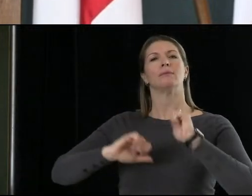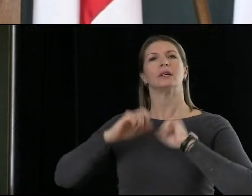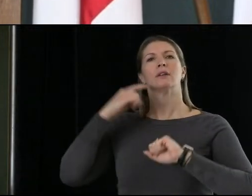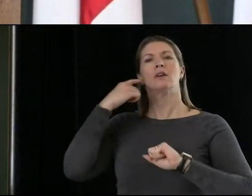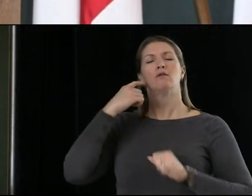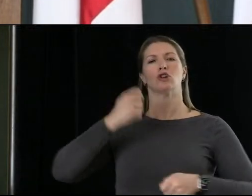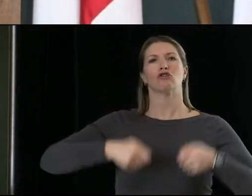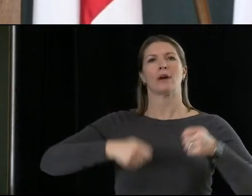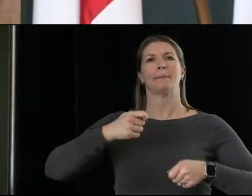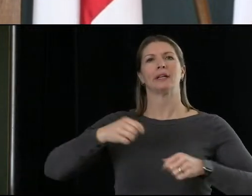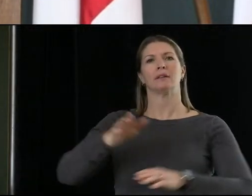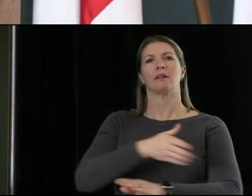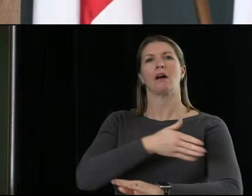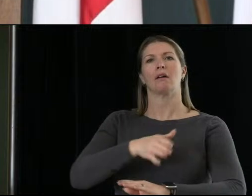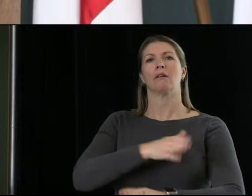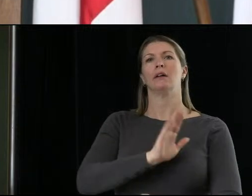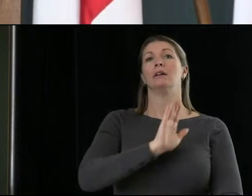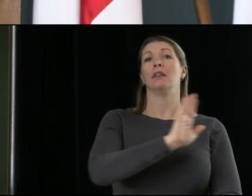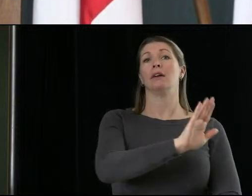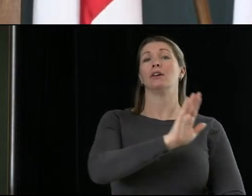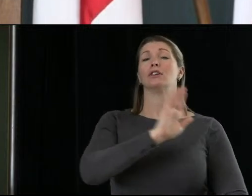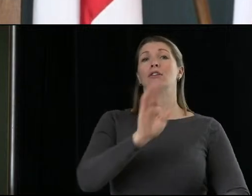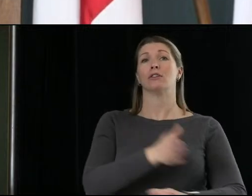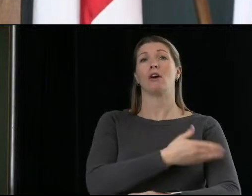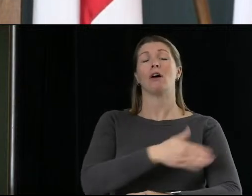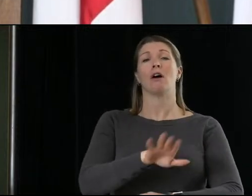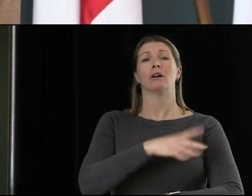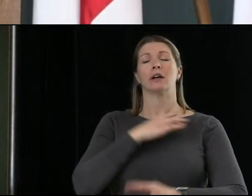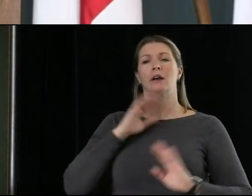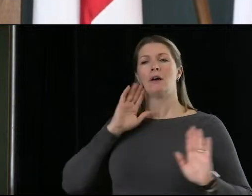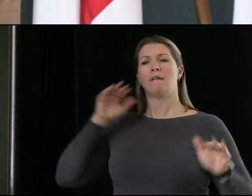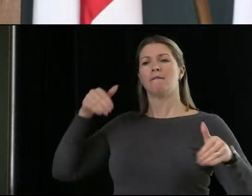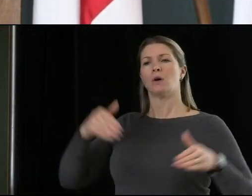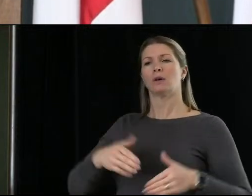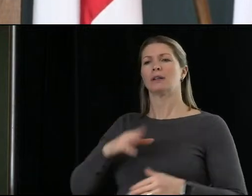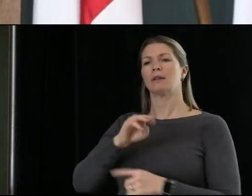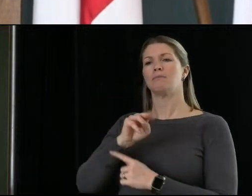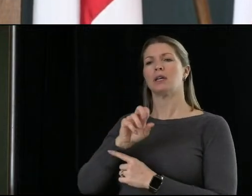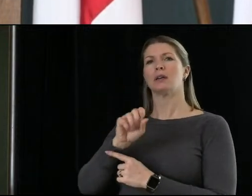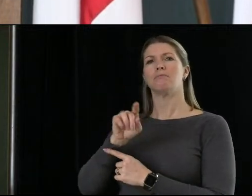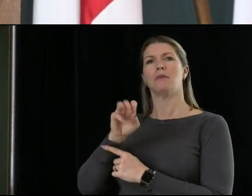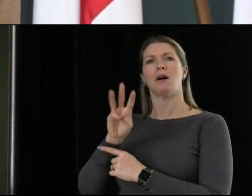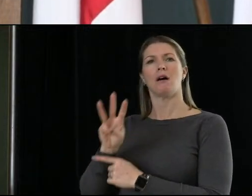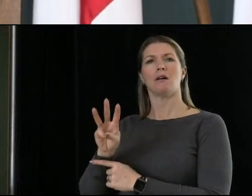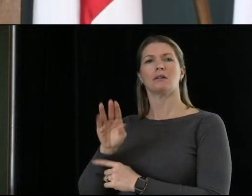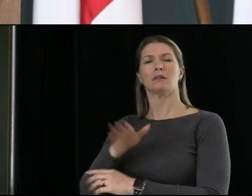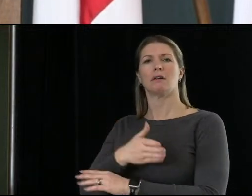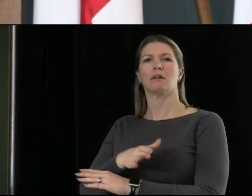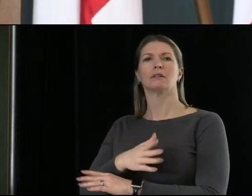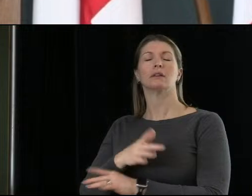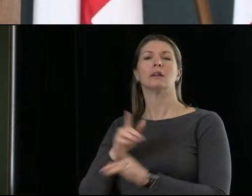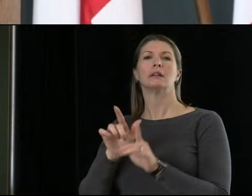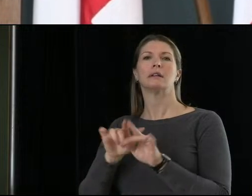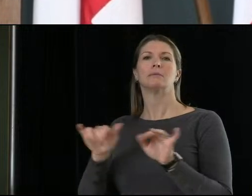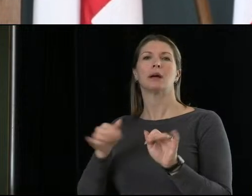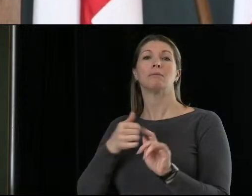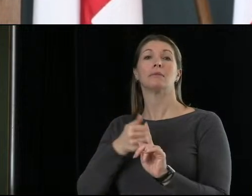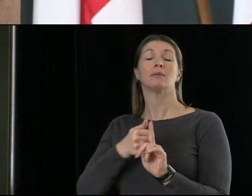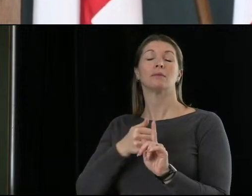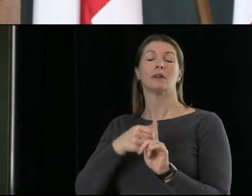incorporates modern and traditional elements in their drumming with a focus on Mi'kmaq songs. They take pride in bringing the